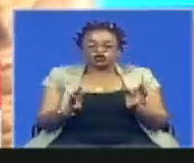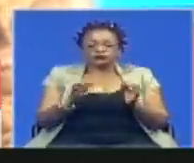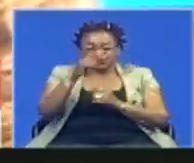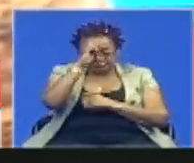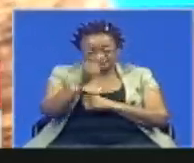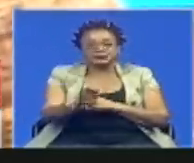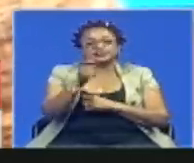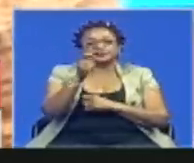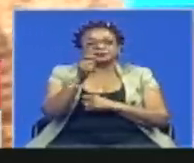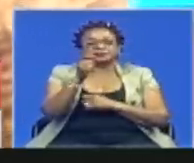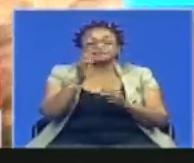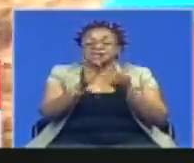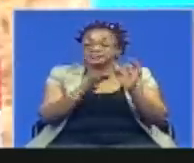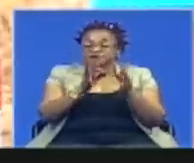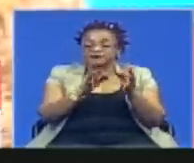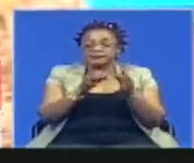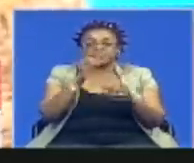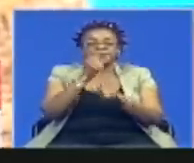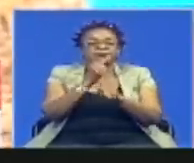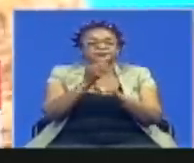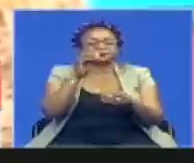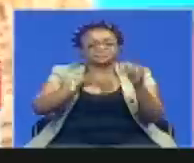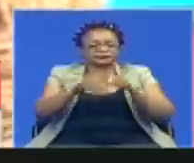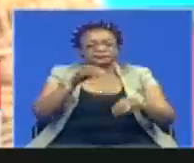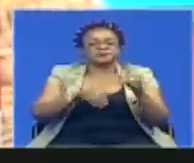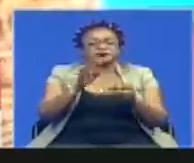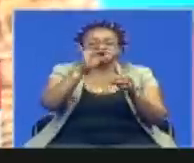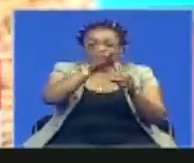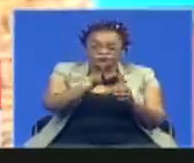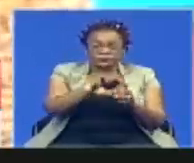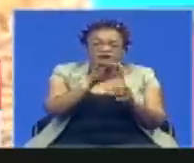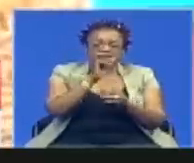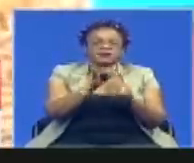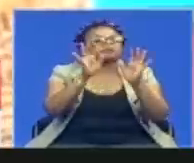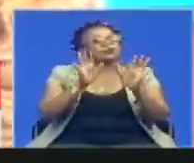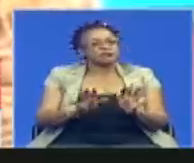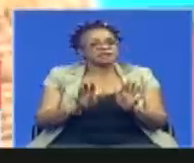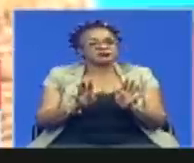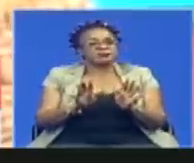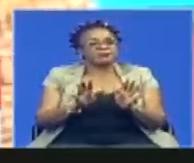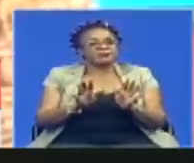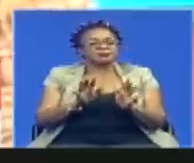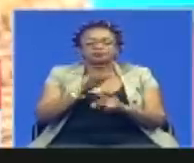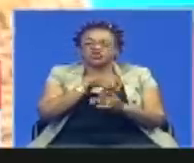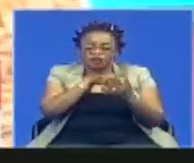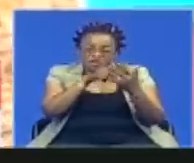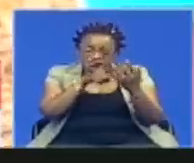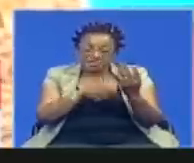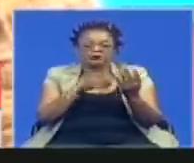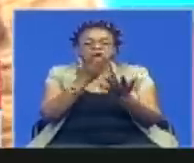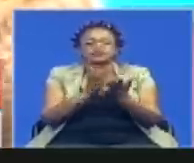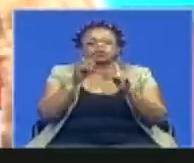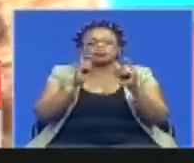respected. And that if they go to an election and they vote, their vote actually counts. Those are the things that we need to be looking